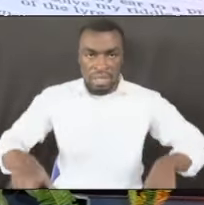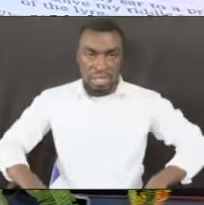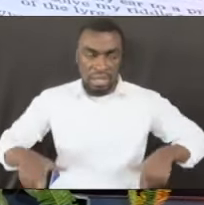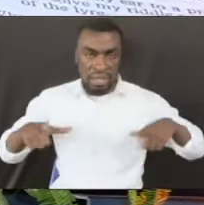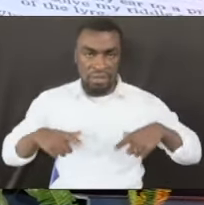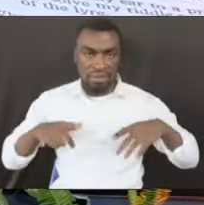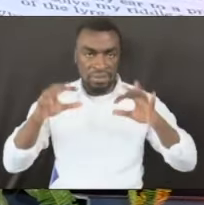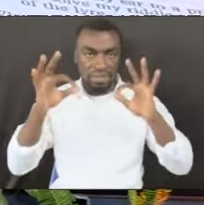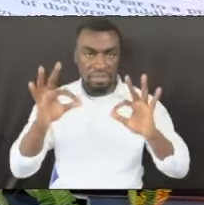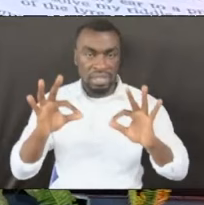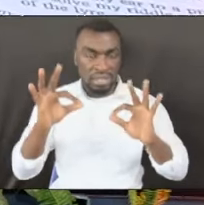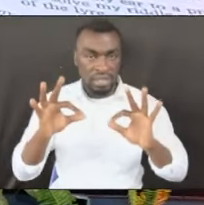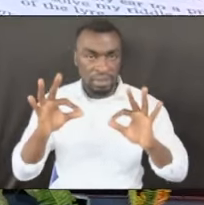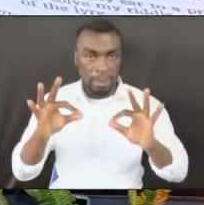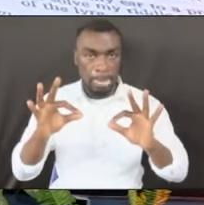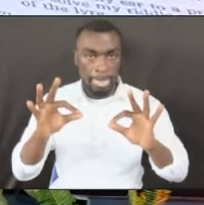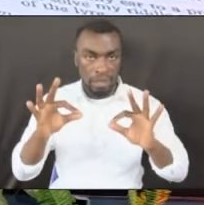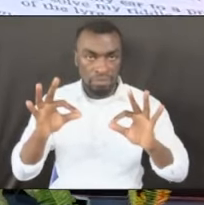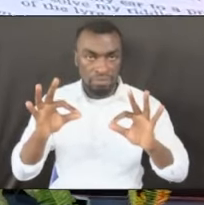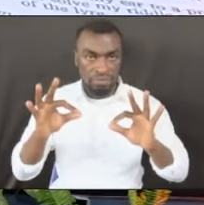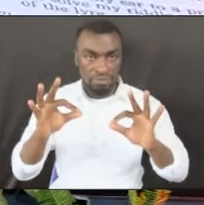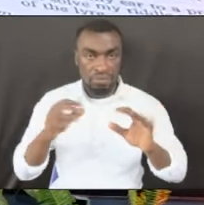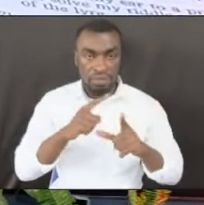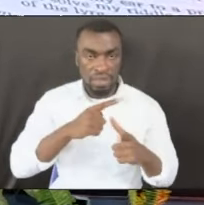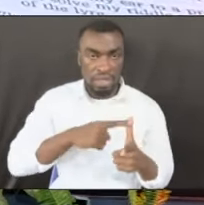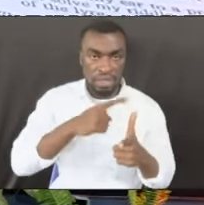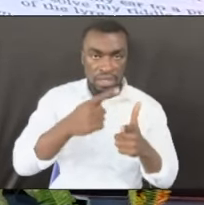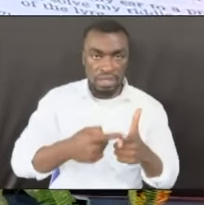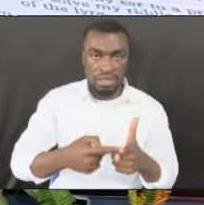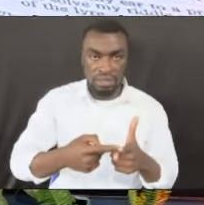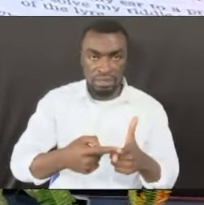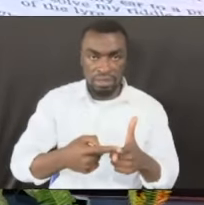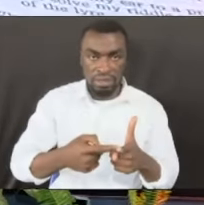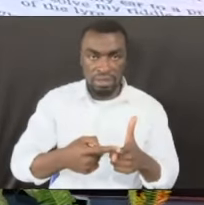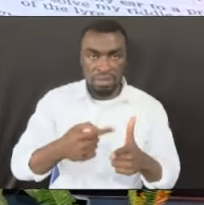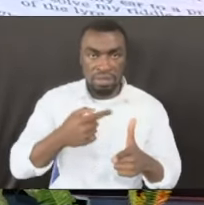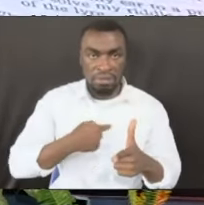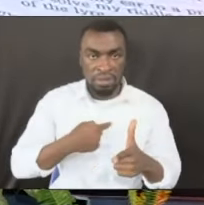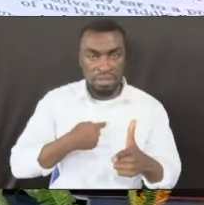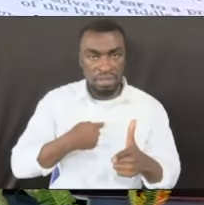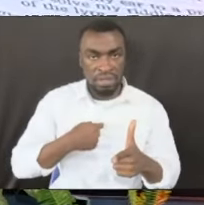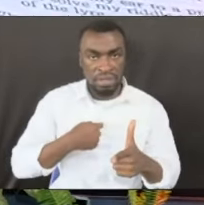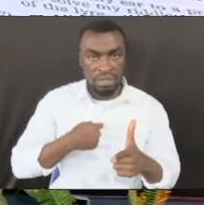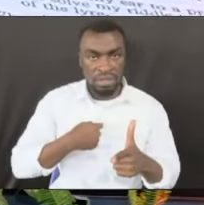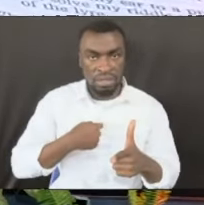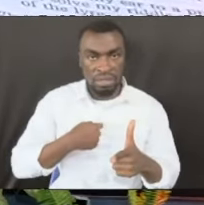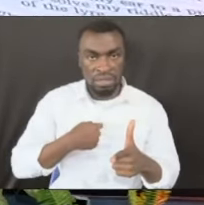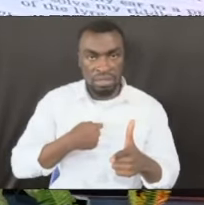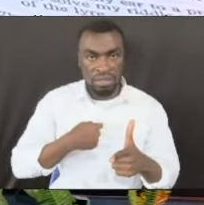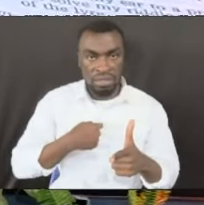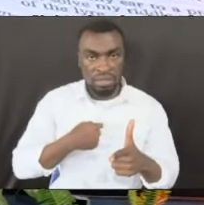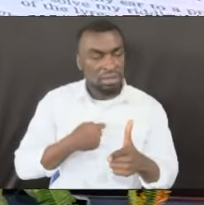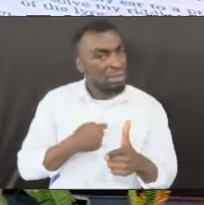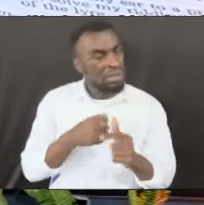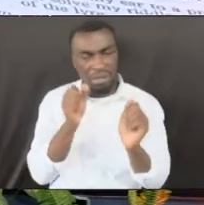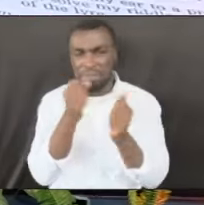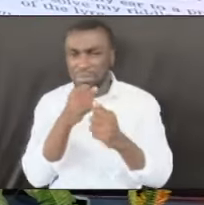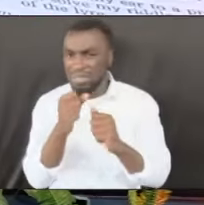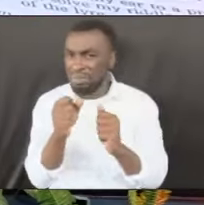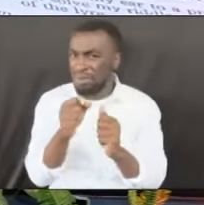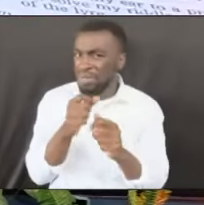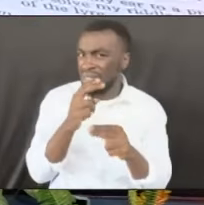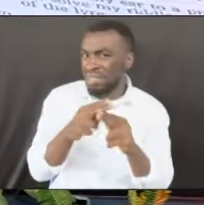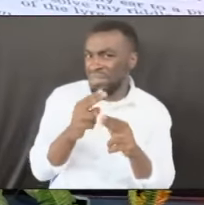us becoming healthier. Then, I am going to run, I can't call it exactly